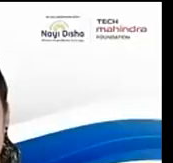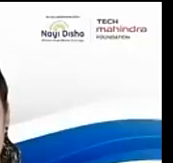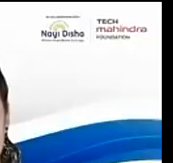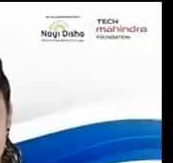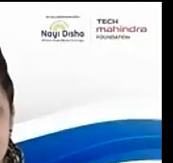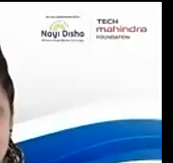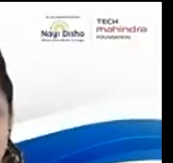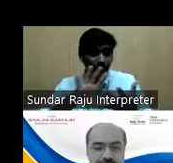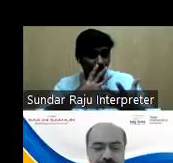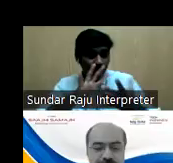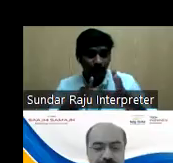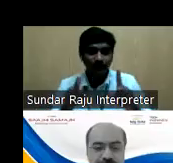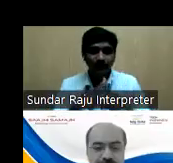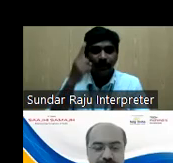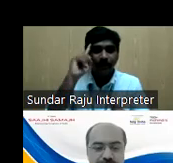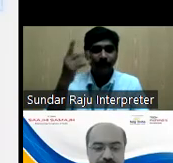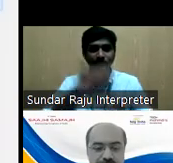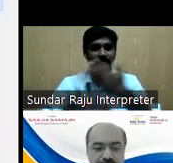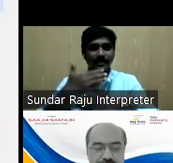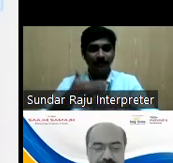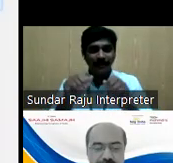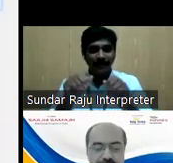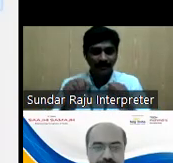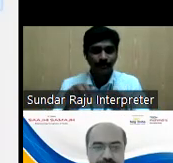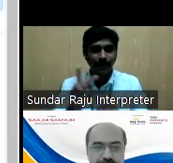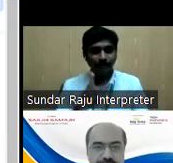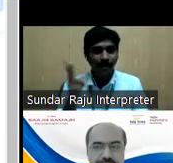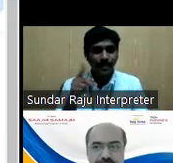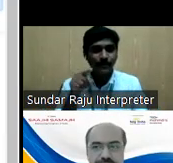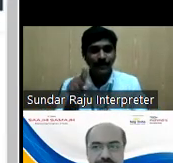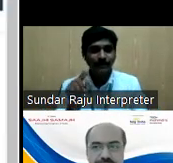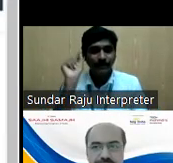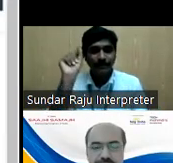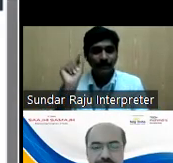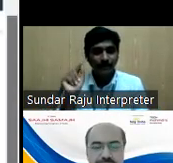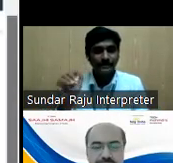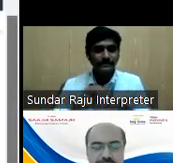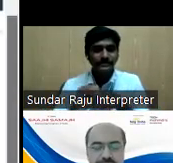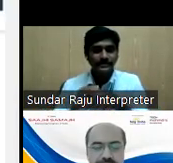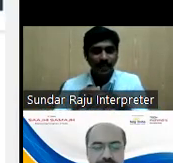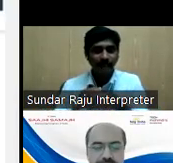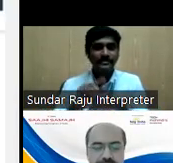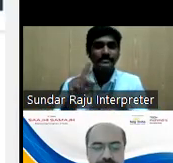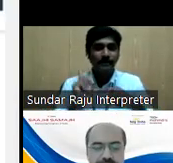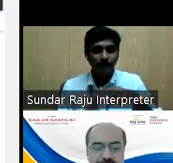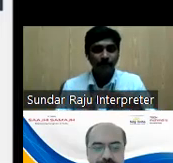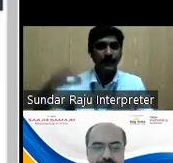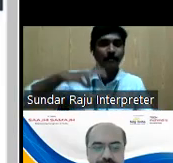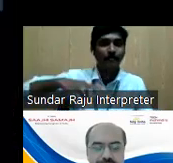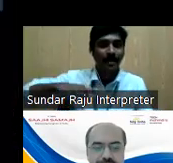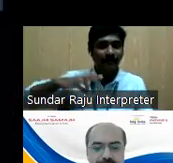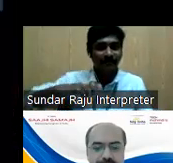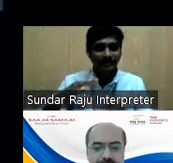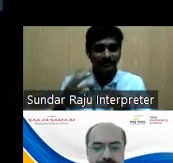and inform caregivers and persons with disabilities with valuable details about services and benefits, such as the process of availing